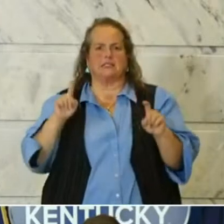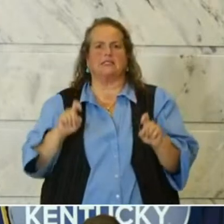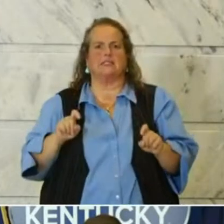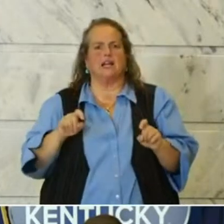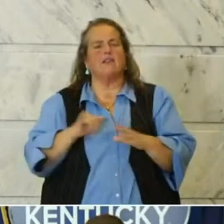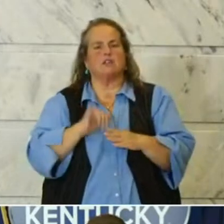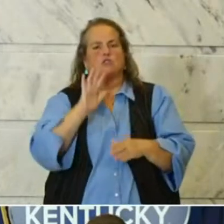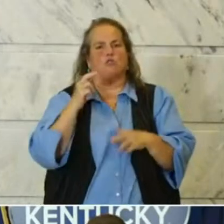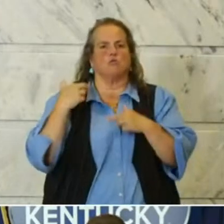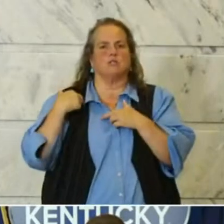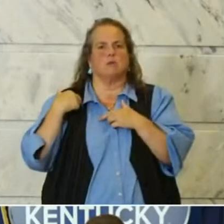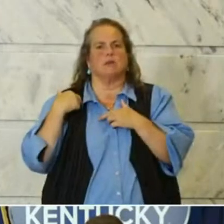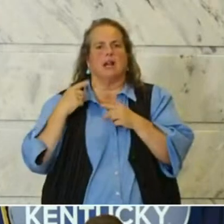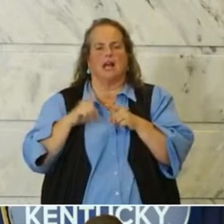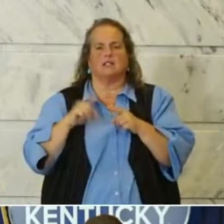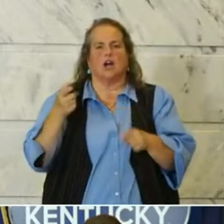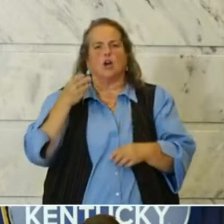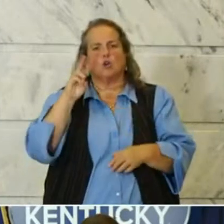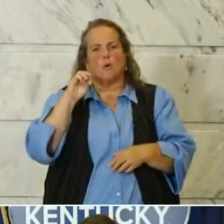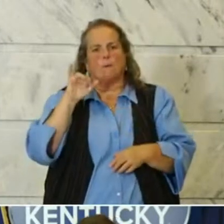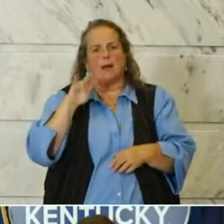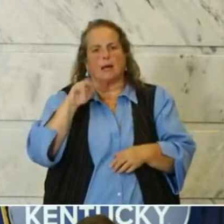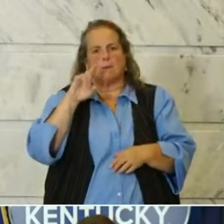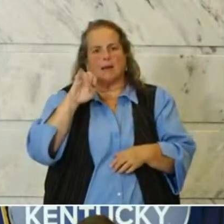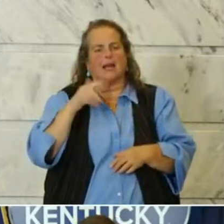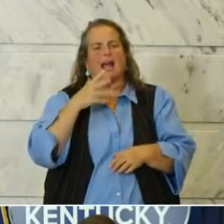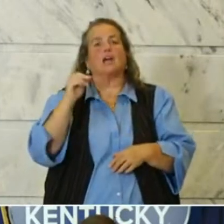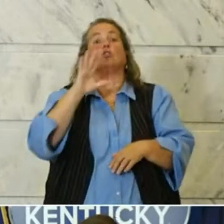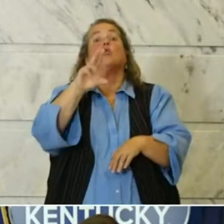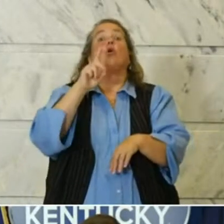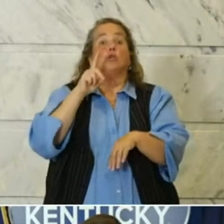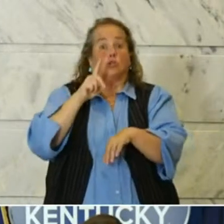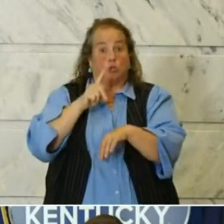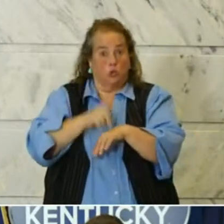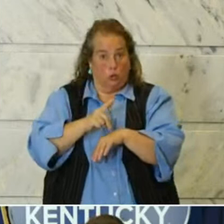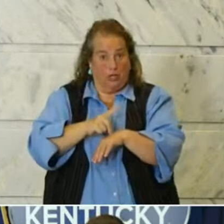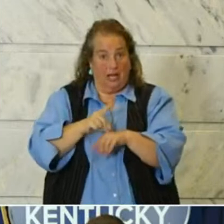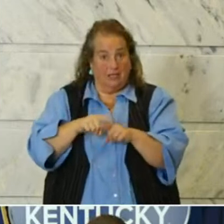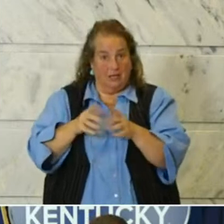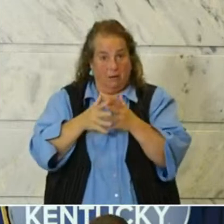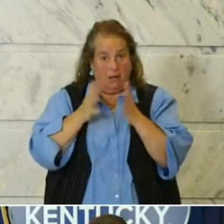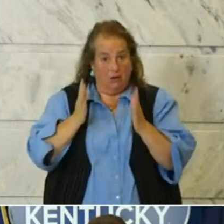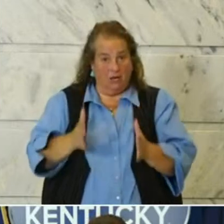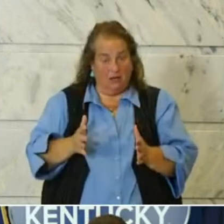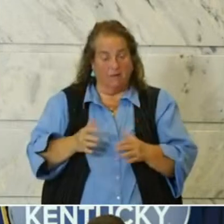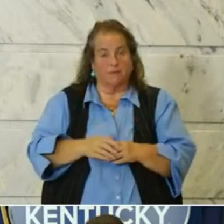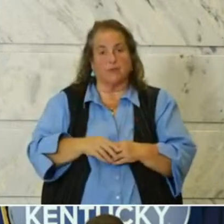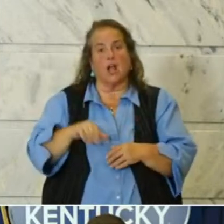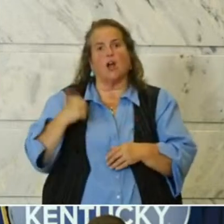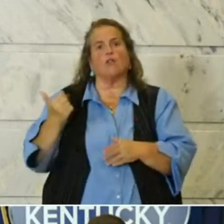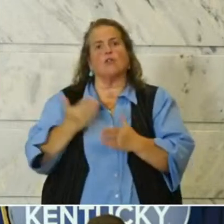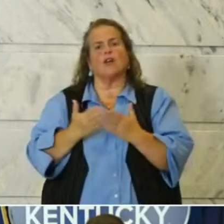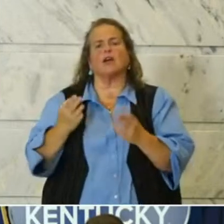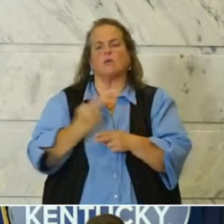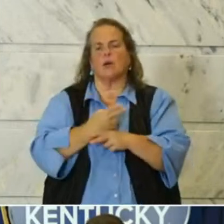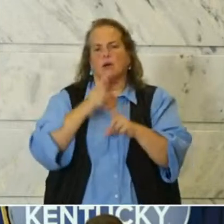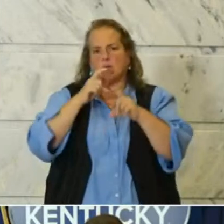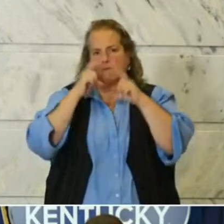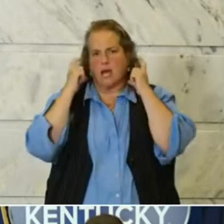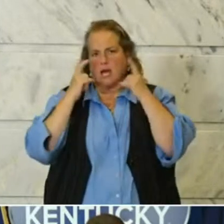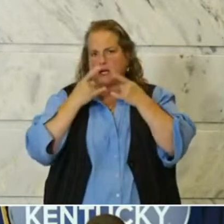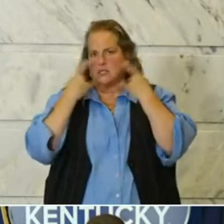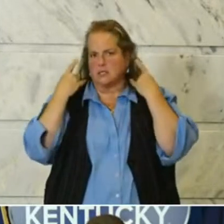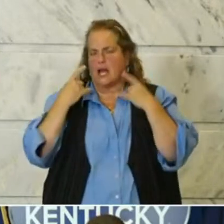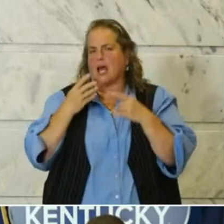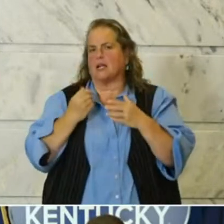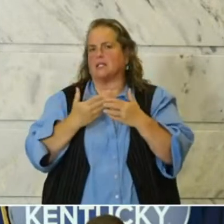your responsibility as a human being, and that's your patriotic duty as an American. The other thing is wear that mask and separate